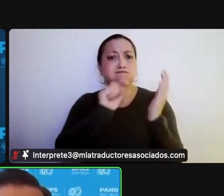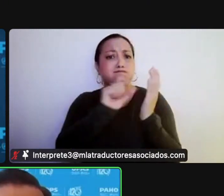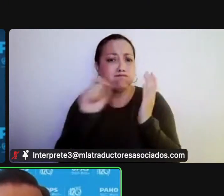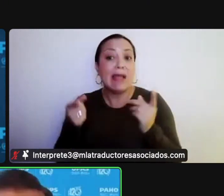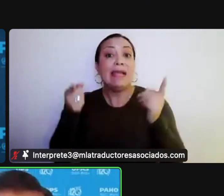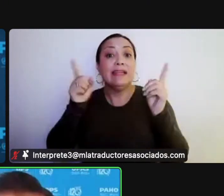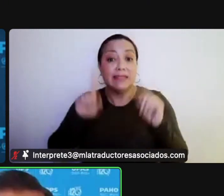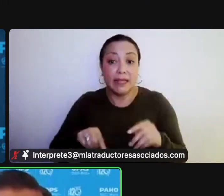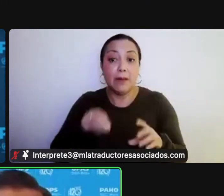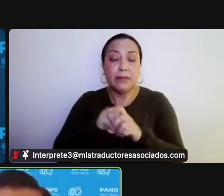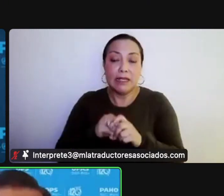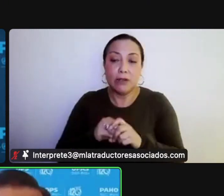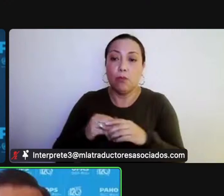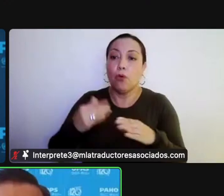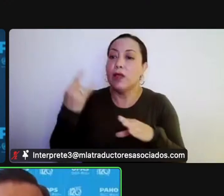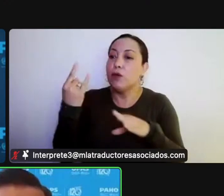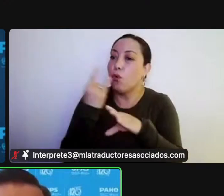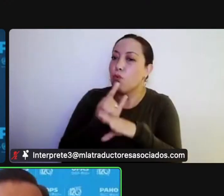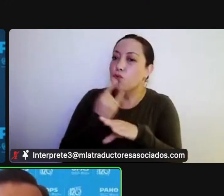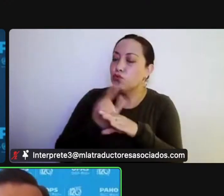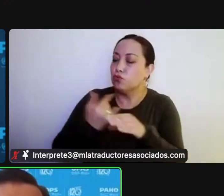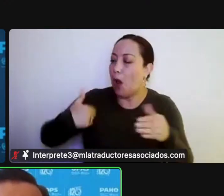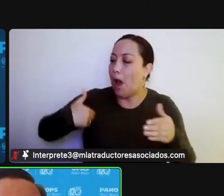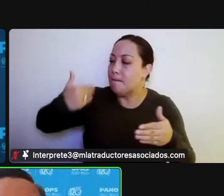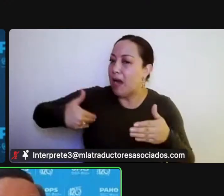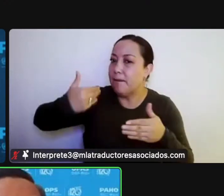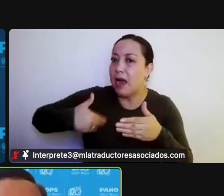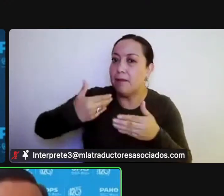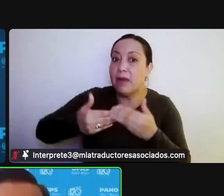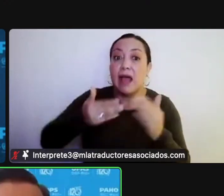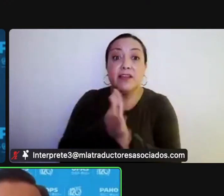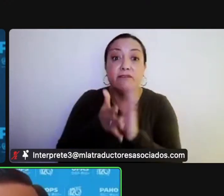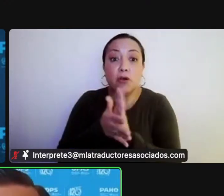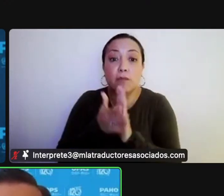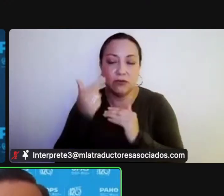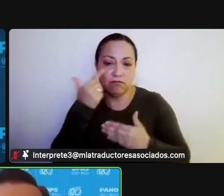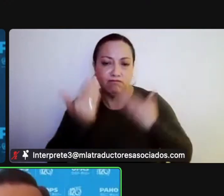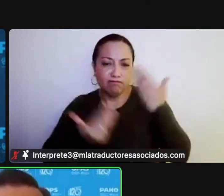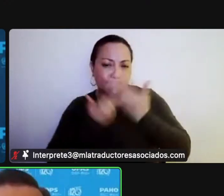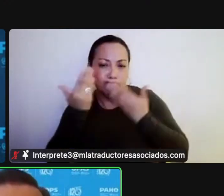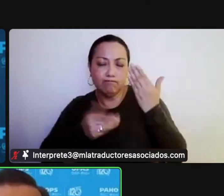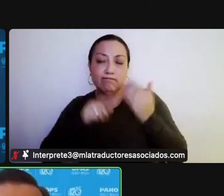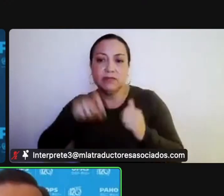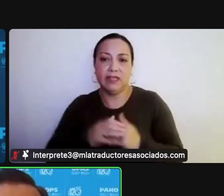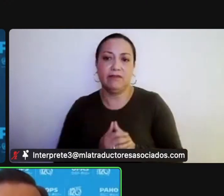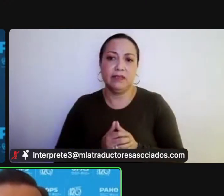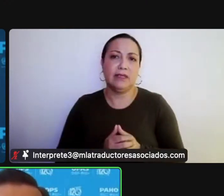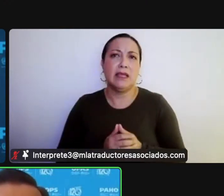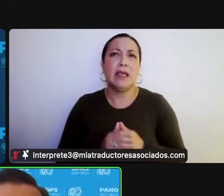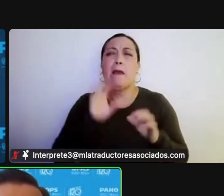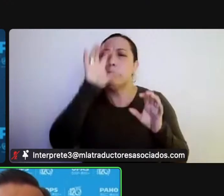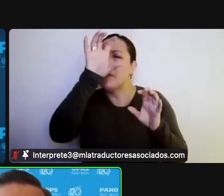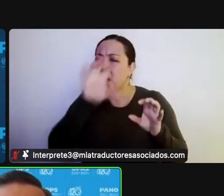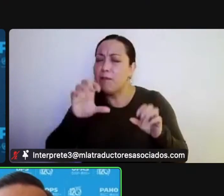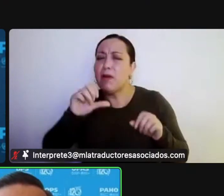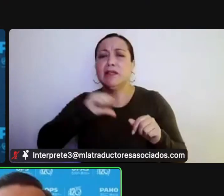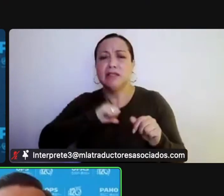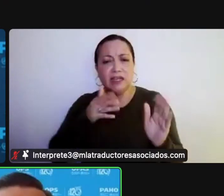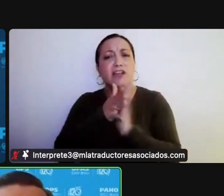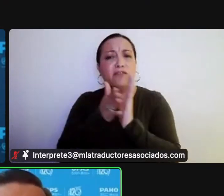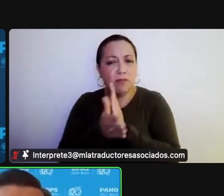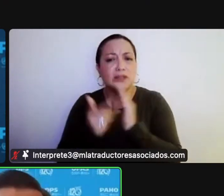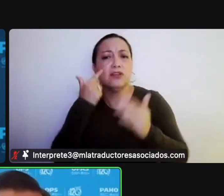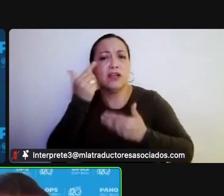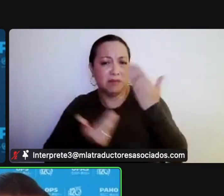our countries, and the systematic use of administrative data. All our countries have